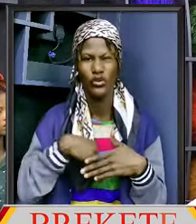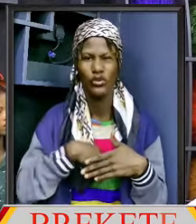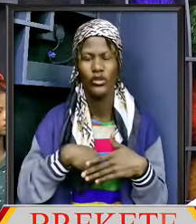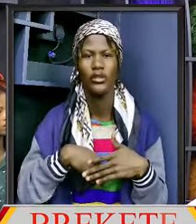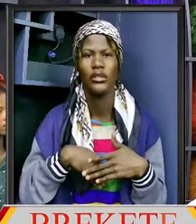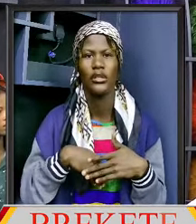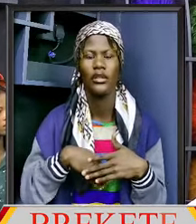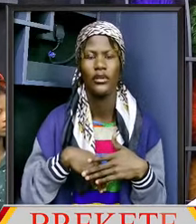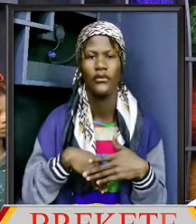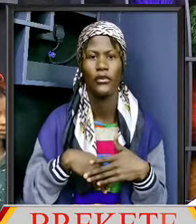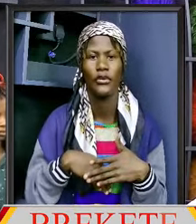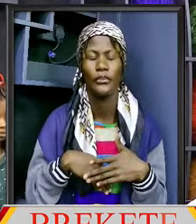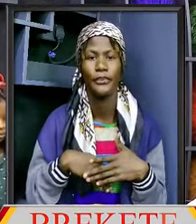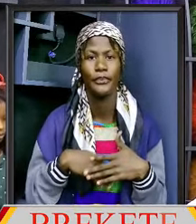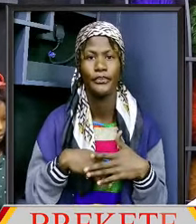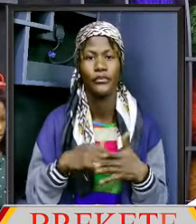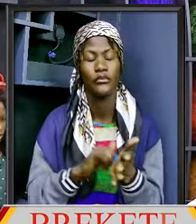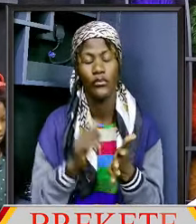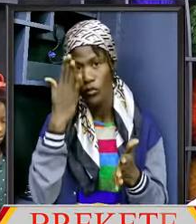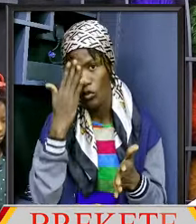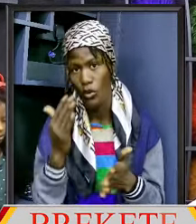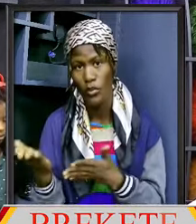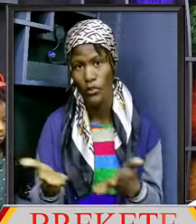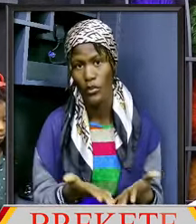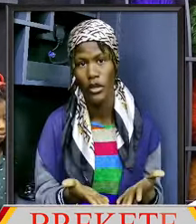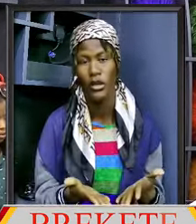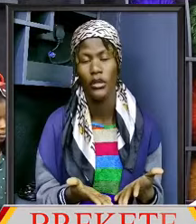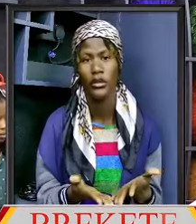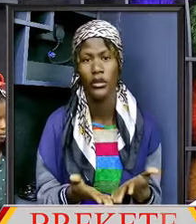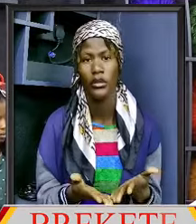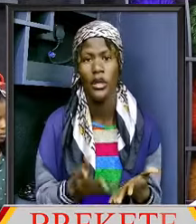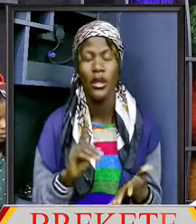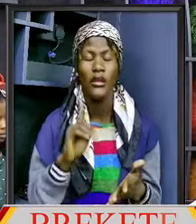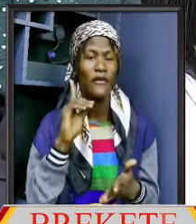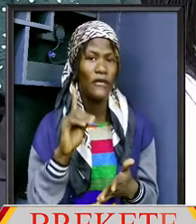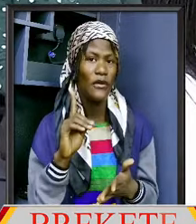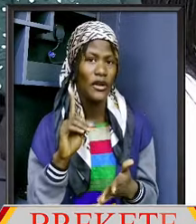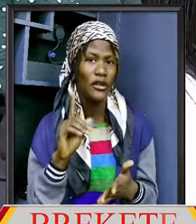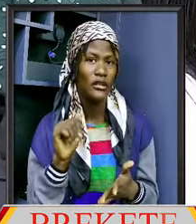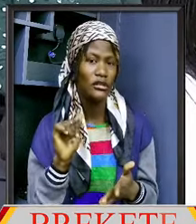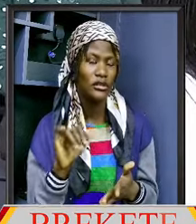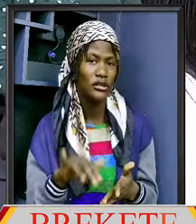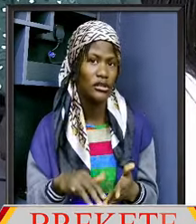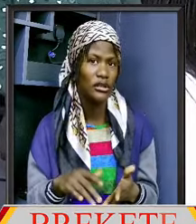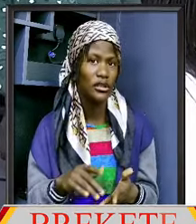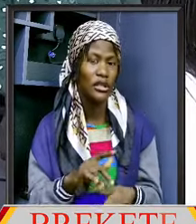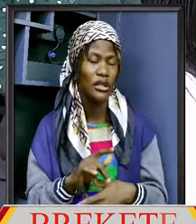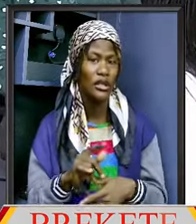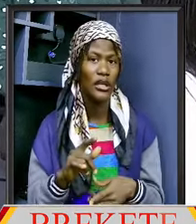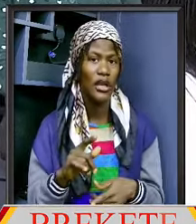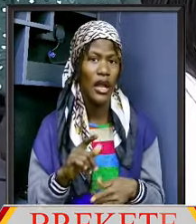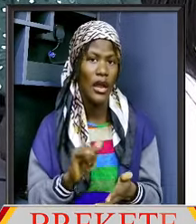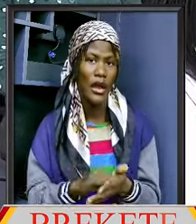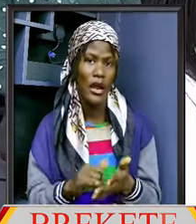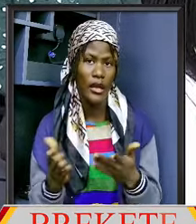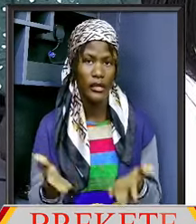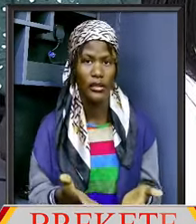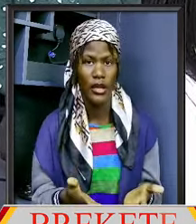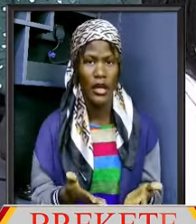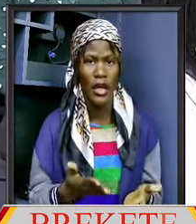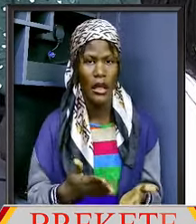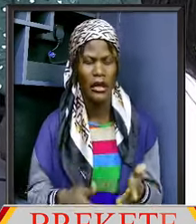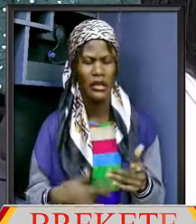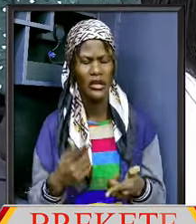He reached to cry. And we will carry come here. The first day where I stand here, you know, sir, I talk, say, I give two